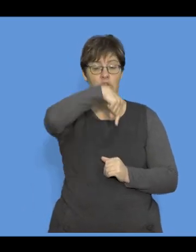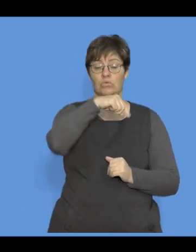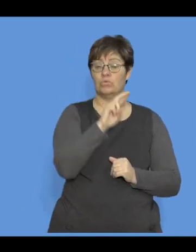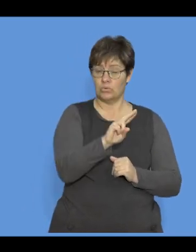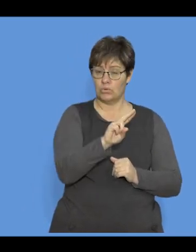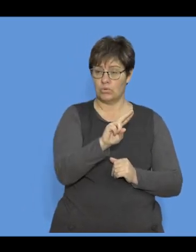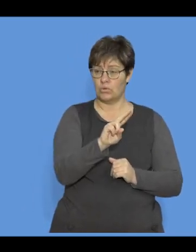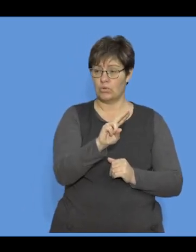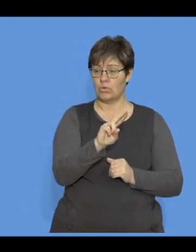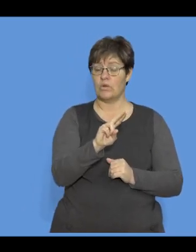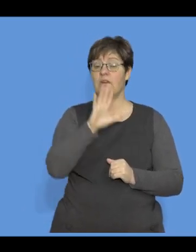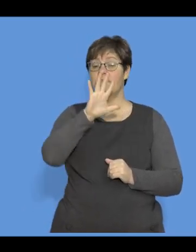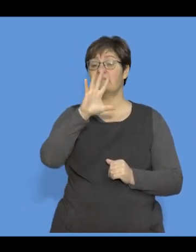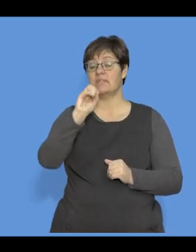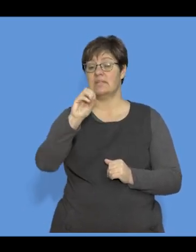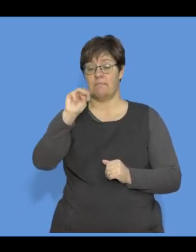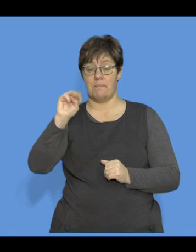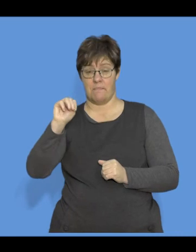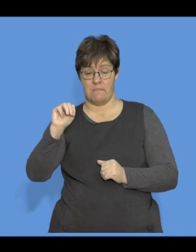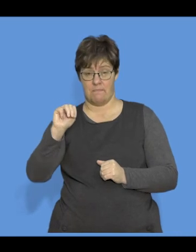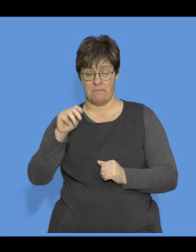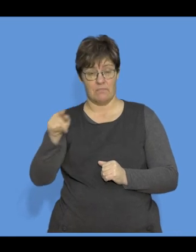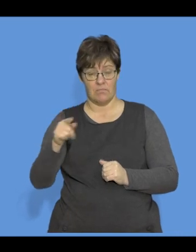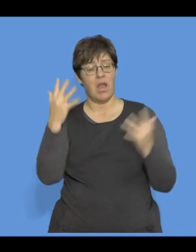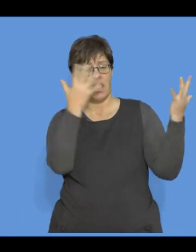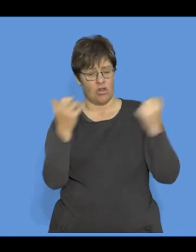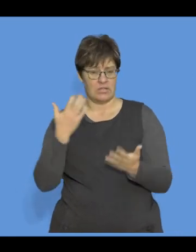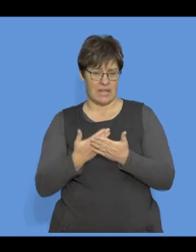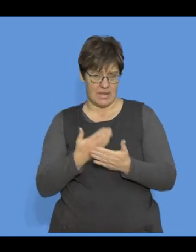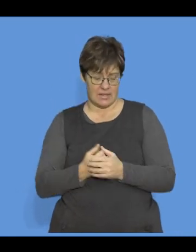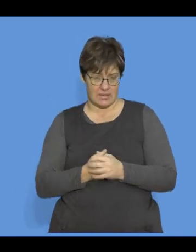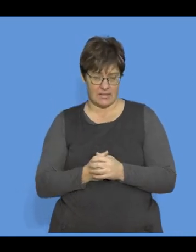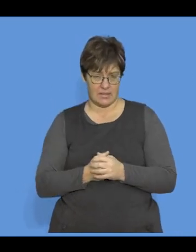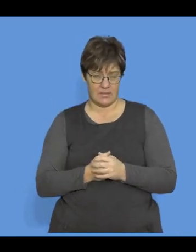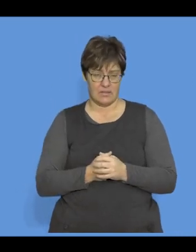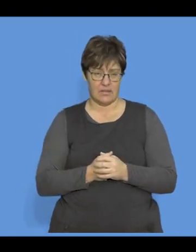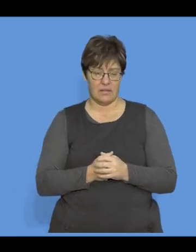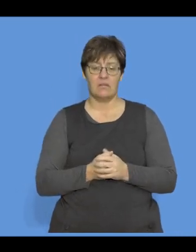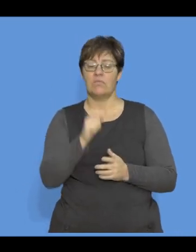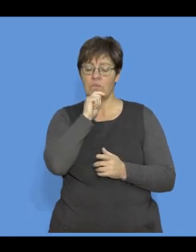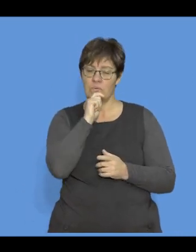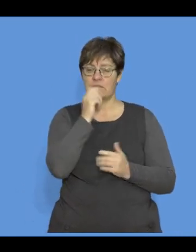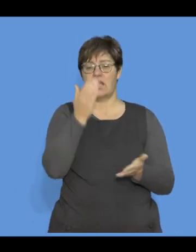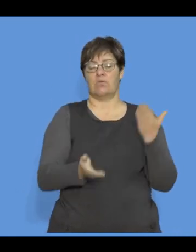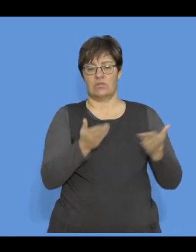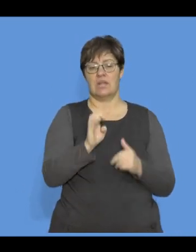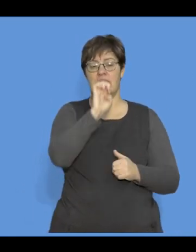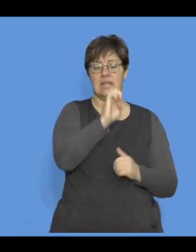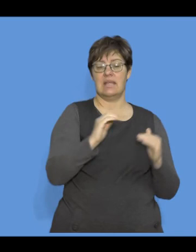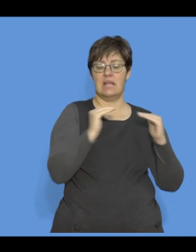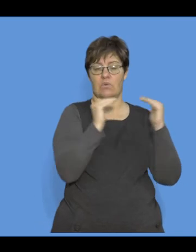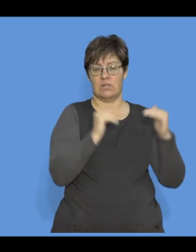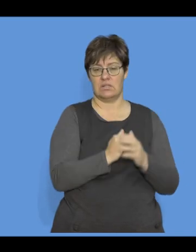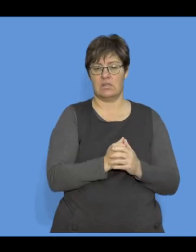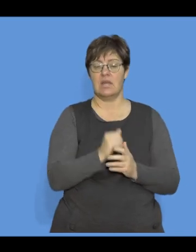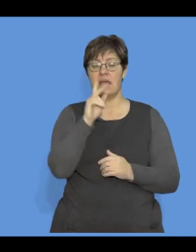50 millimeters away, so we could do that calculation. We're going to use the equation E is equal to